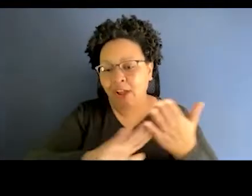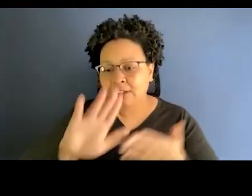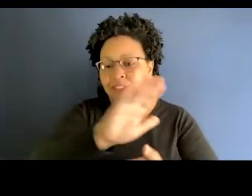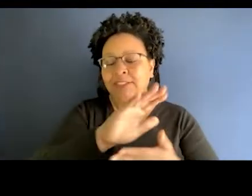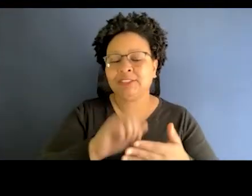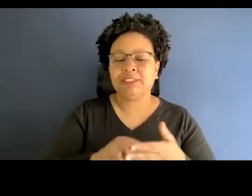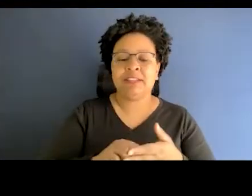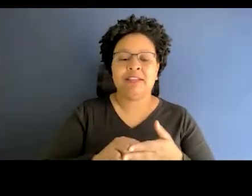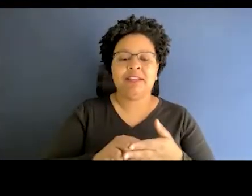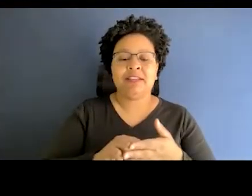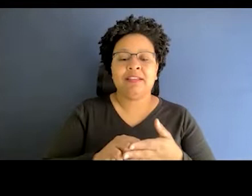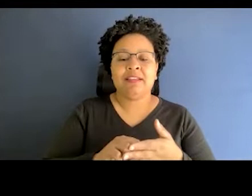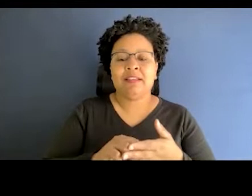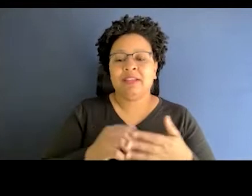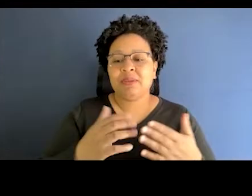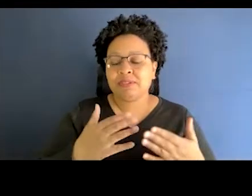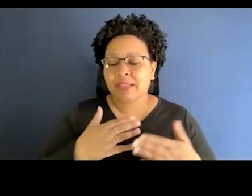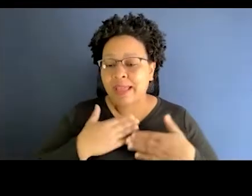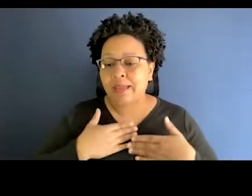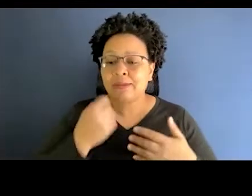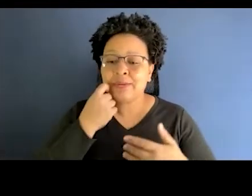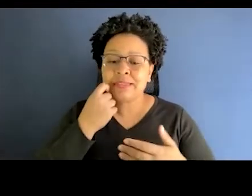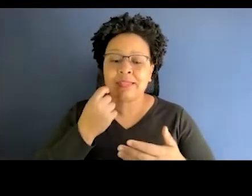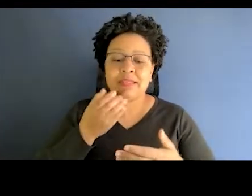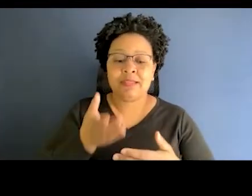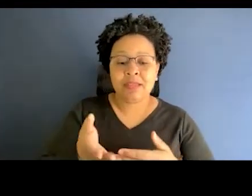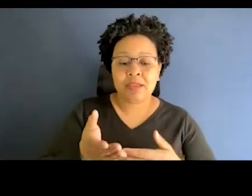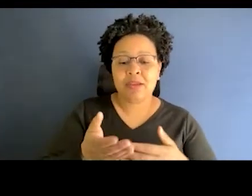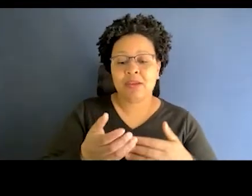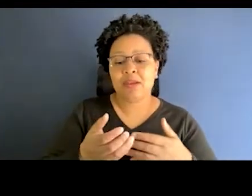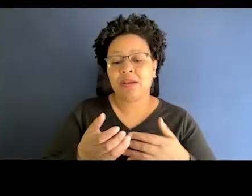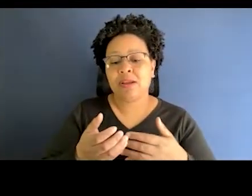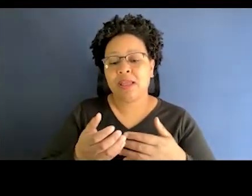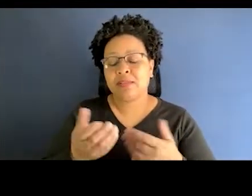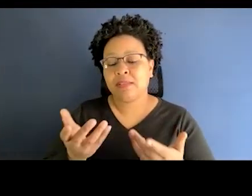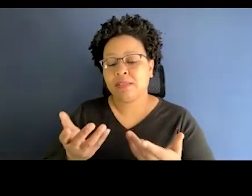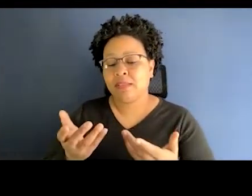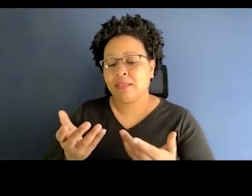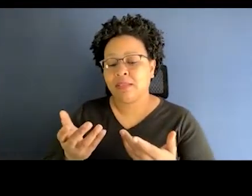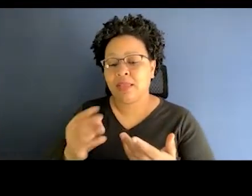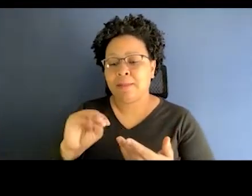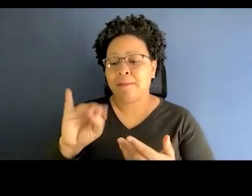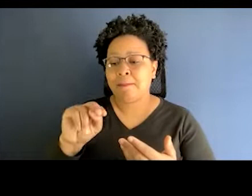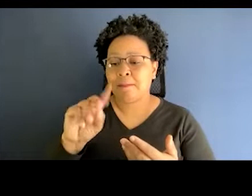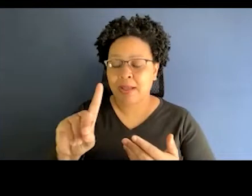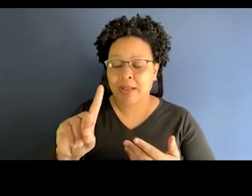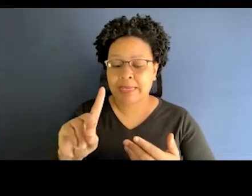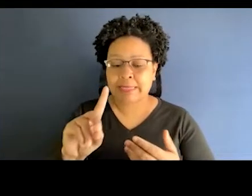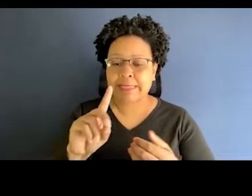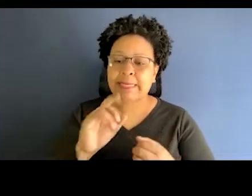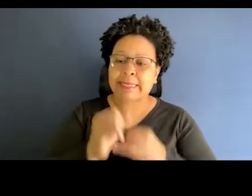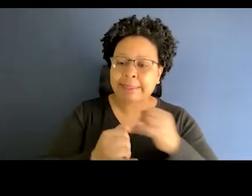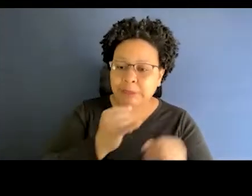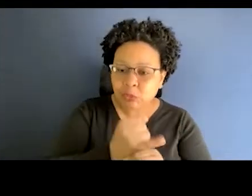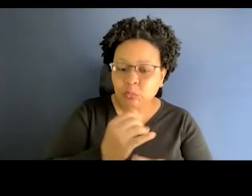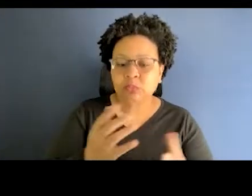recently be at the Mind Institute, working in the Resource Center and being around a multitude of people to hopefully to